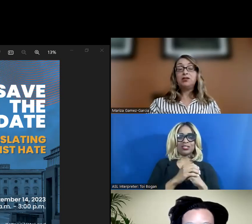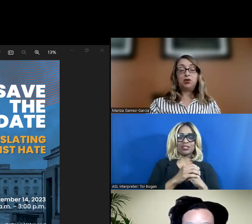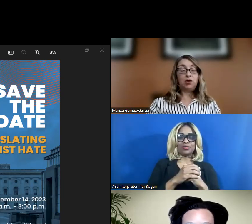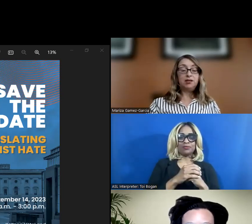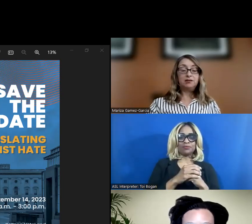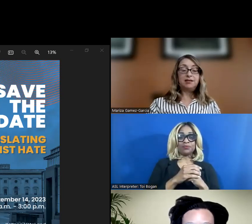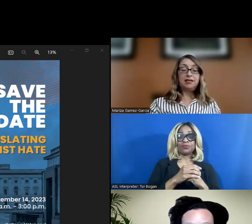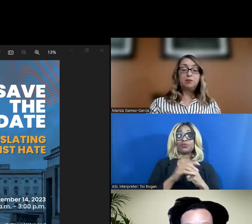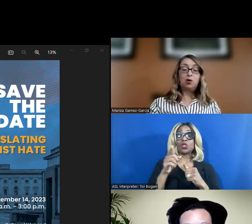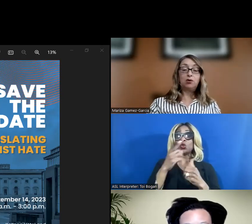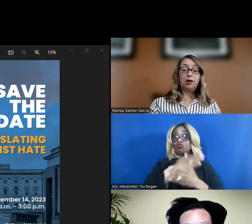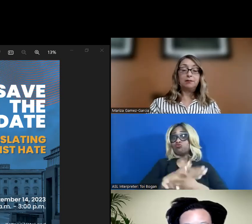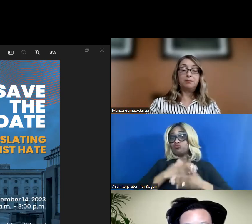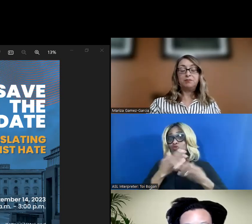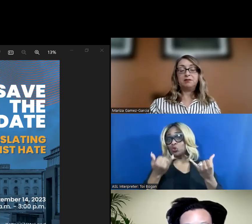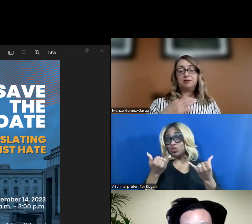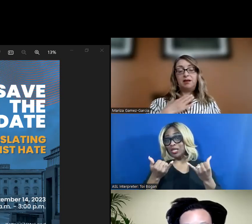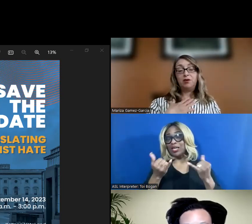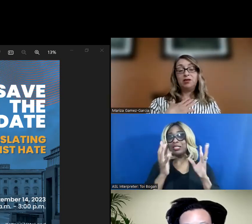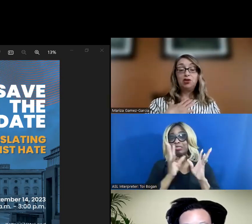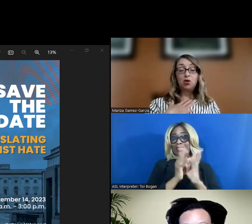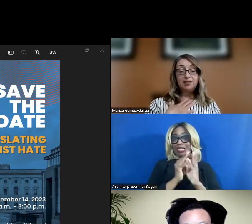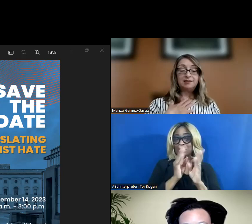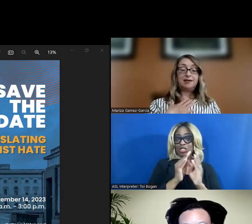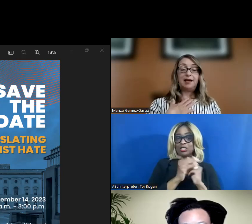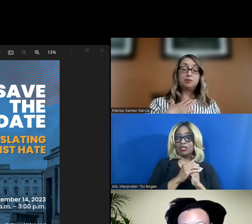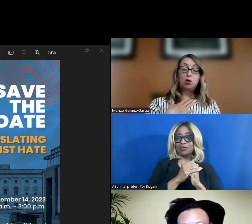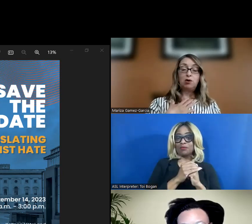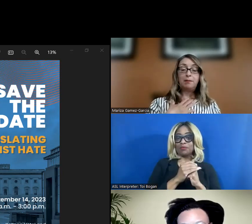If you enjoyed today's programming,